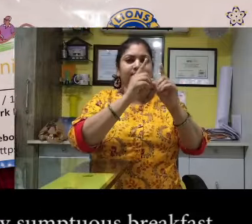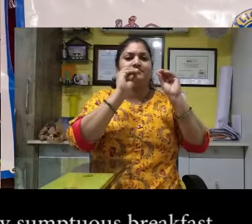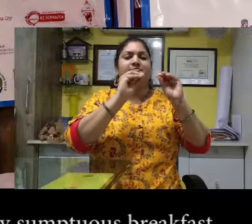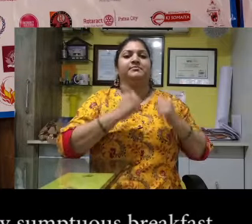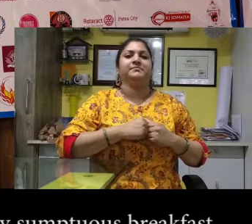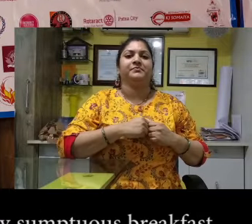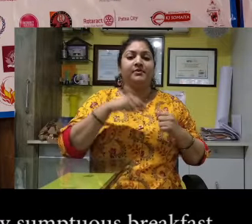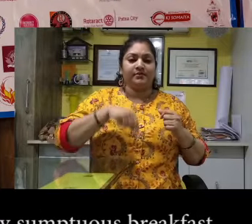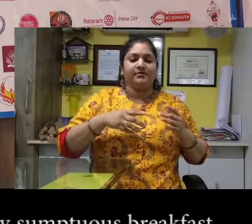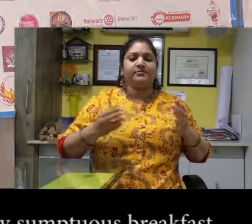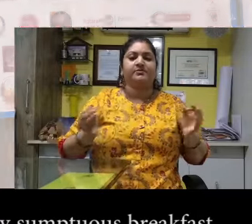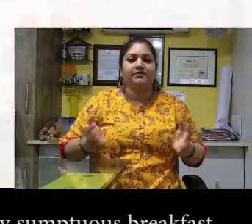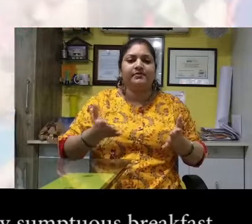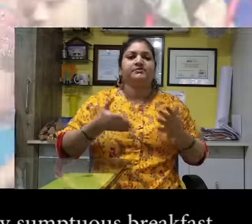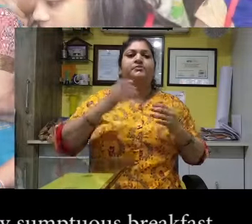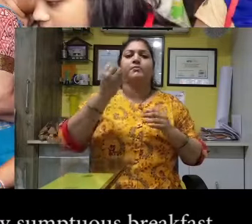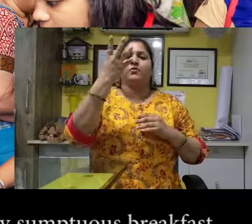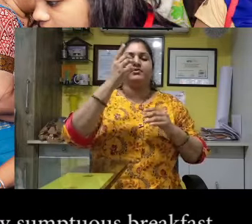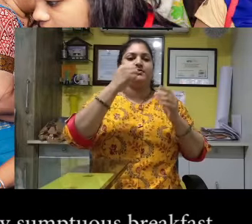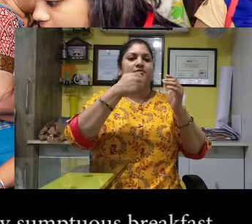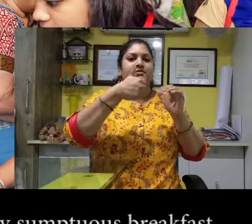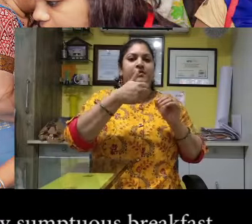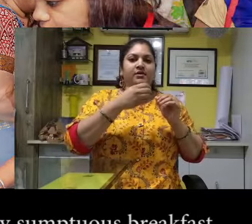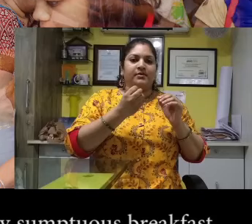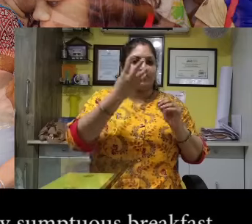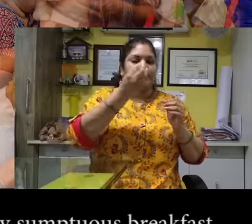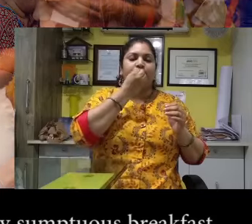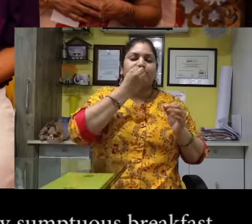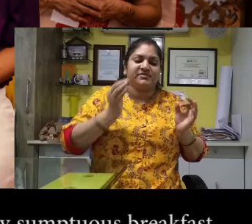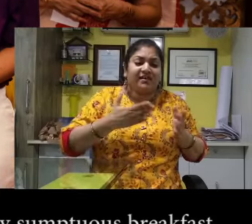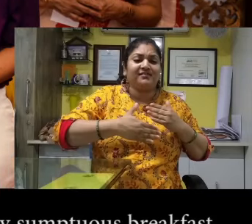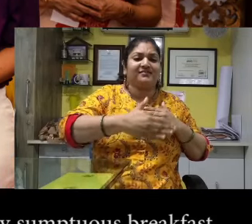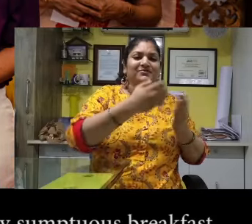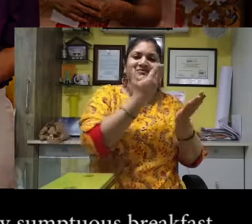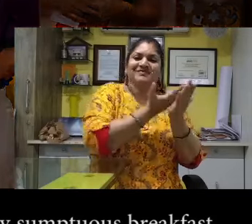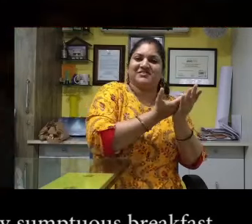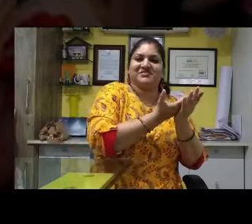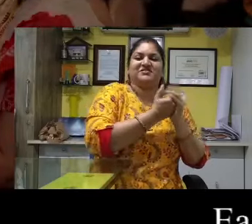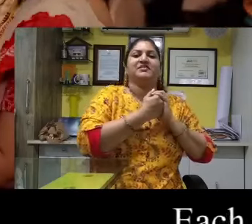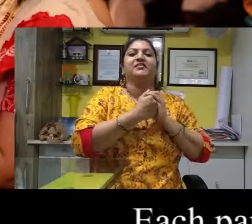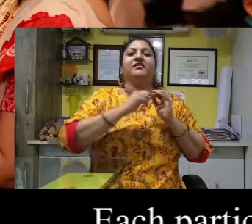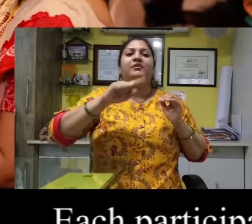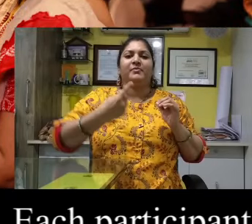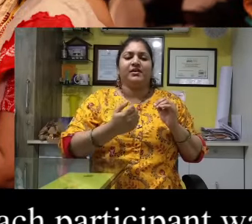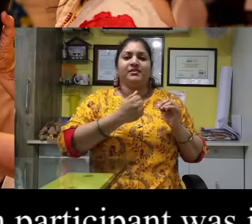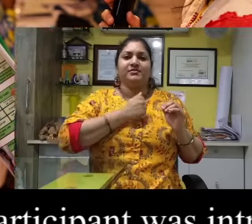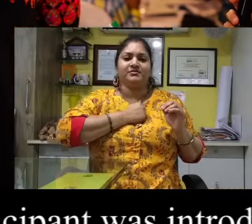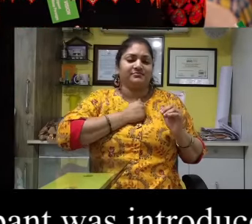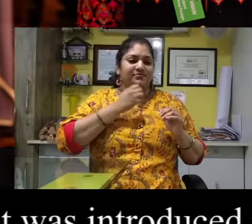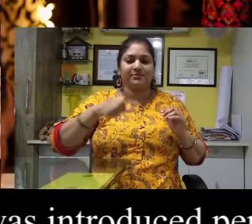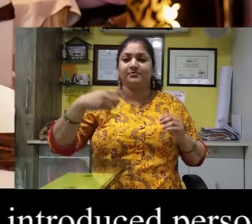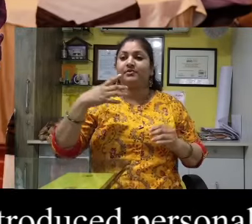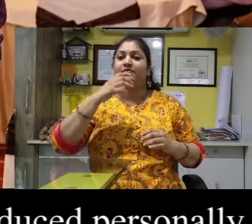Get-Together. The event began in morning with smooth registrations followed by sumptuous breakfast. Each participant